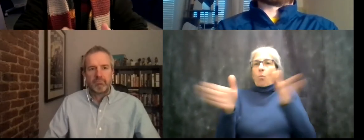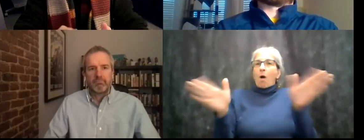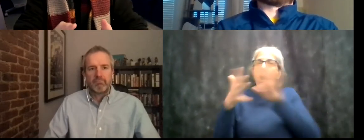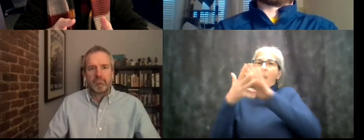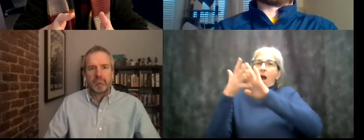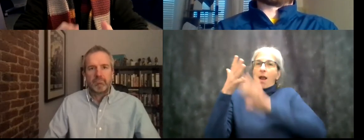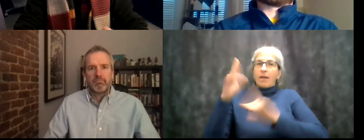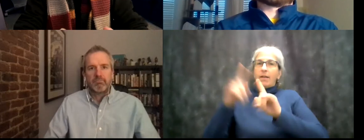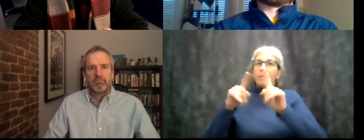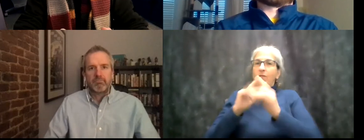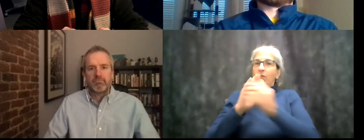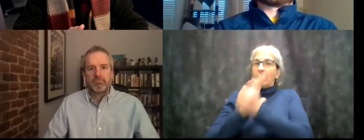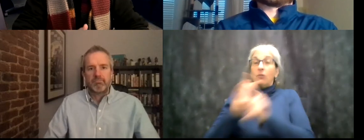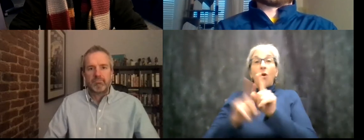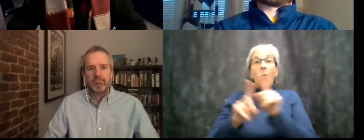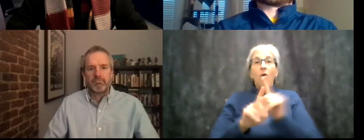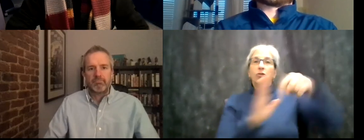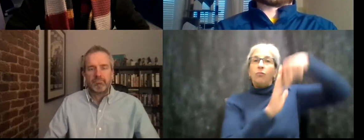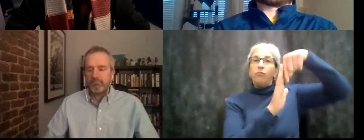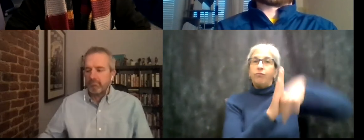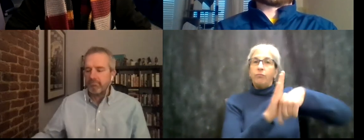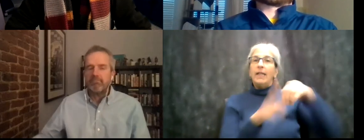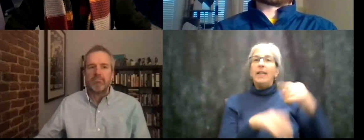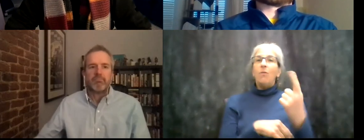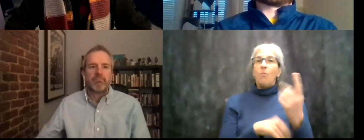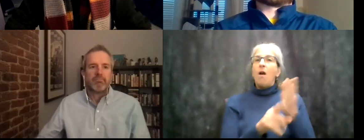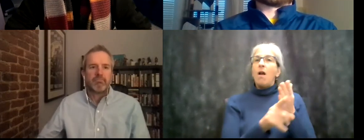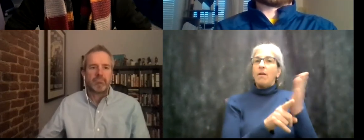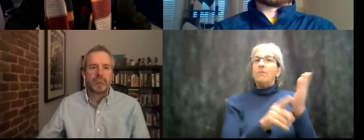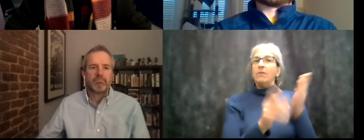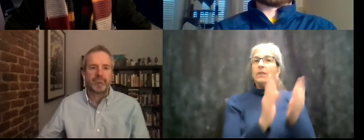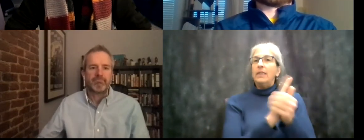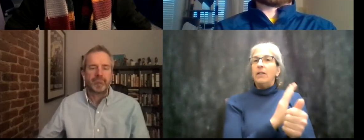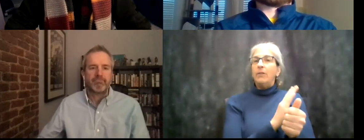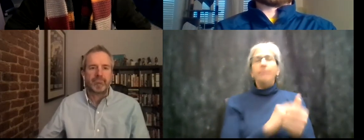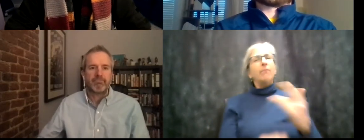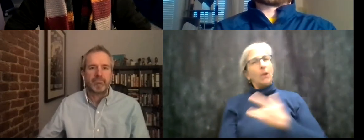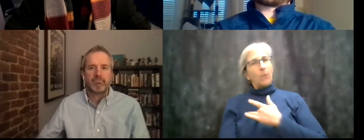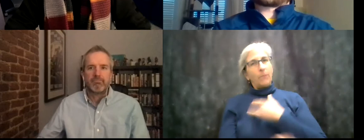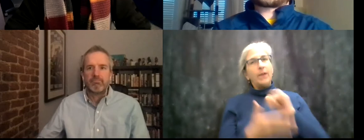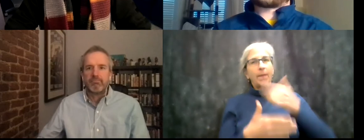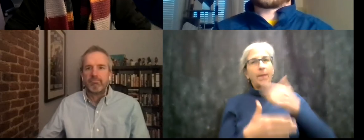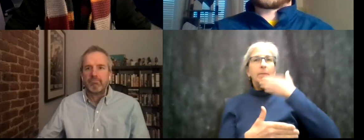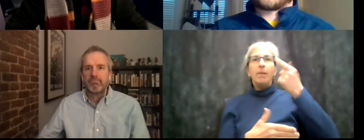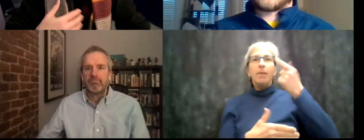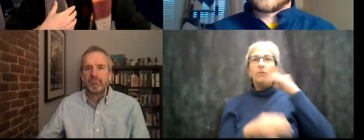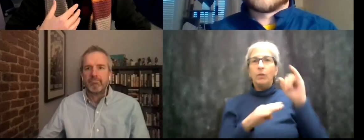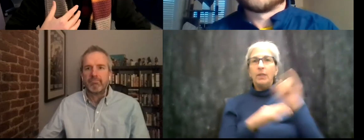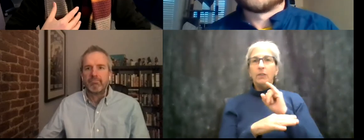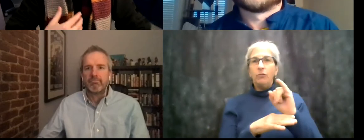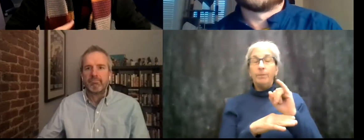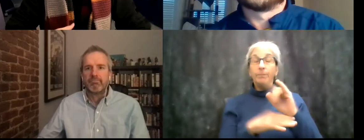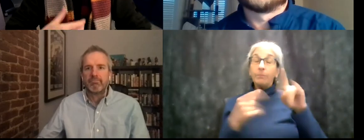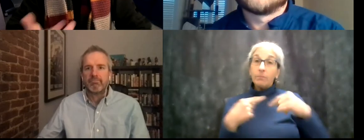deep set of a specific skill, is very useful in the industry. We found that when I was in the industry